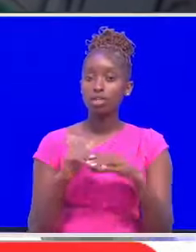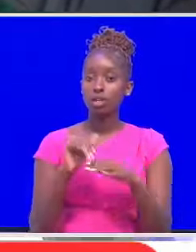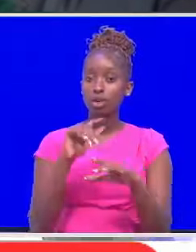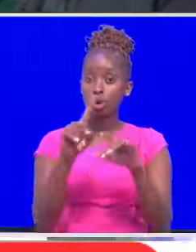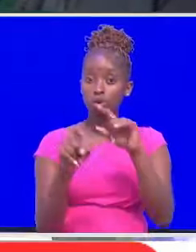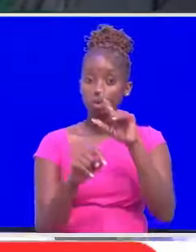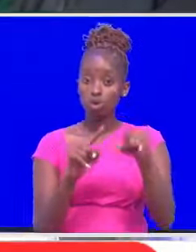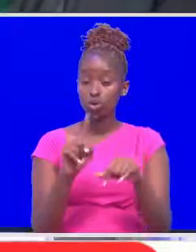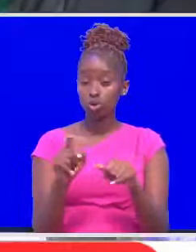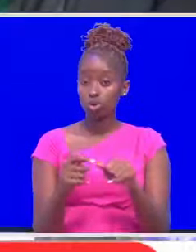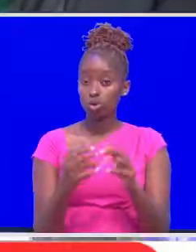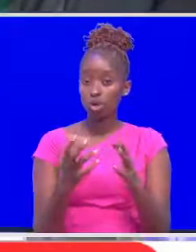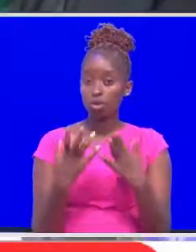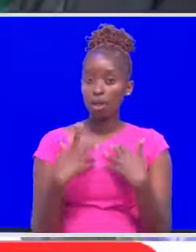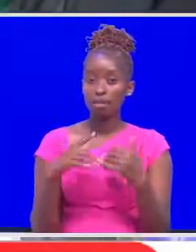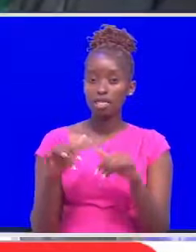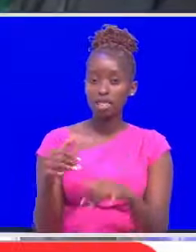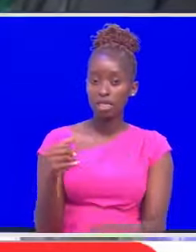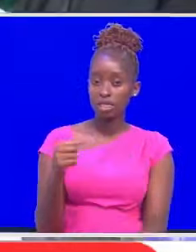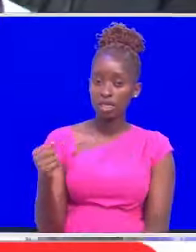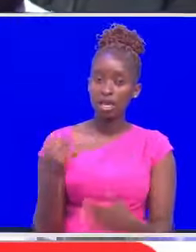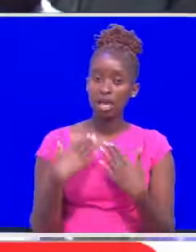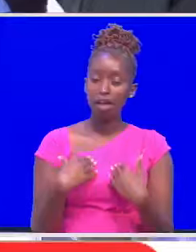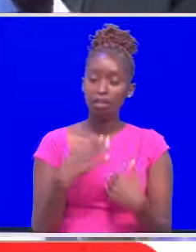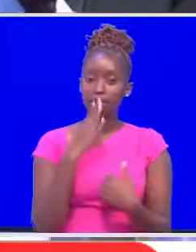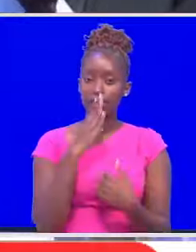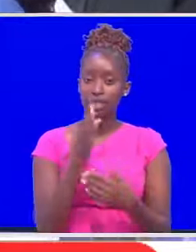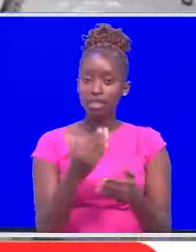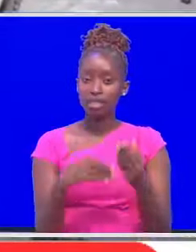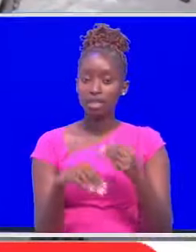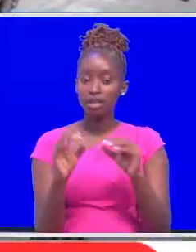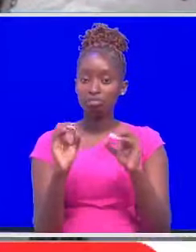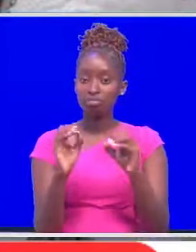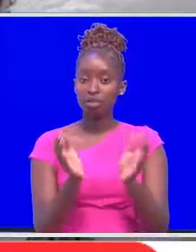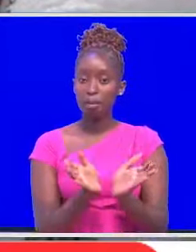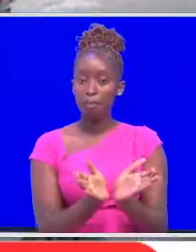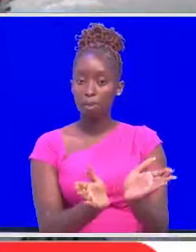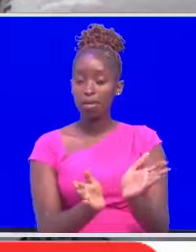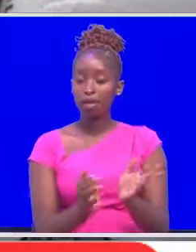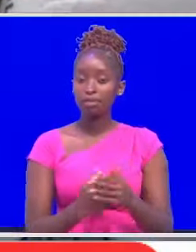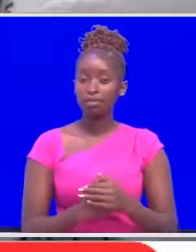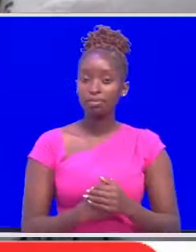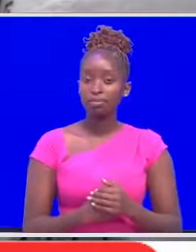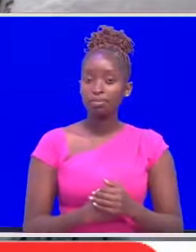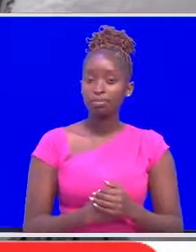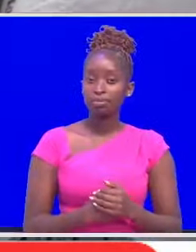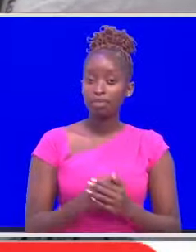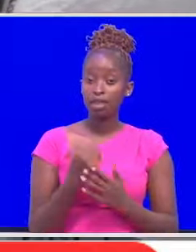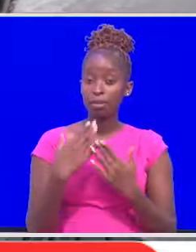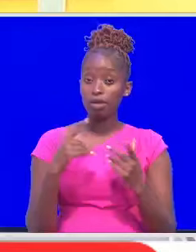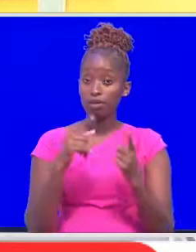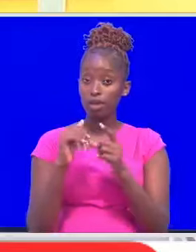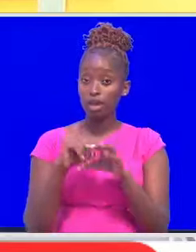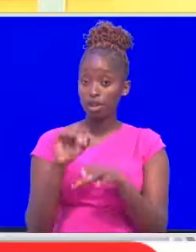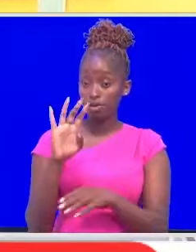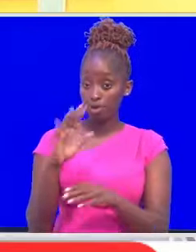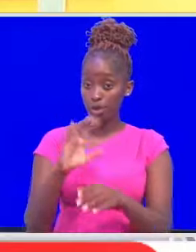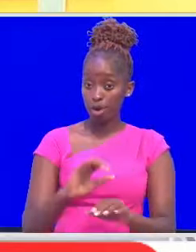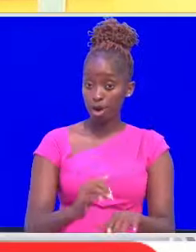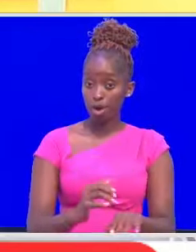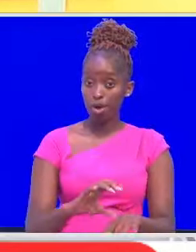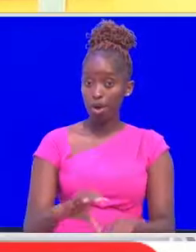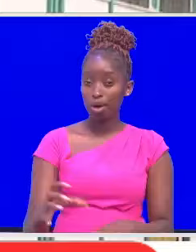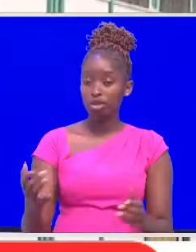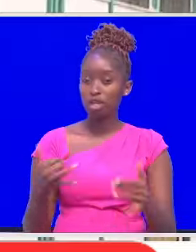they have been put aside, not to be sold to the public. Their probe took them to four counties, including Homabay, where